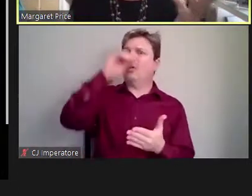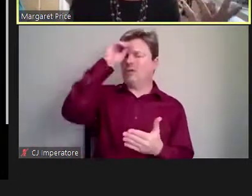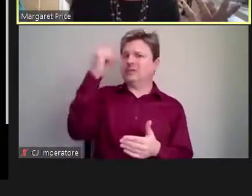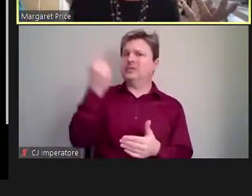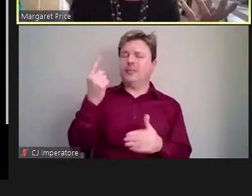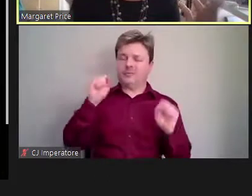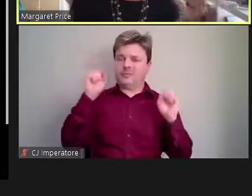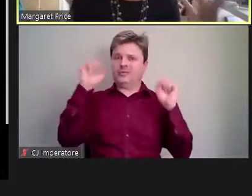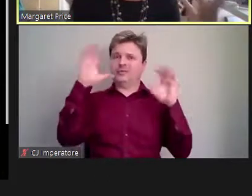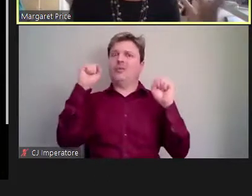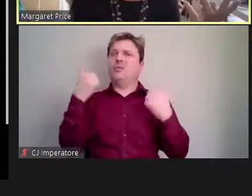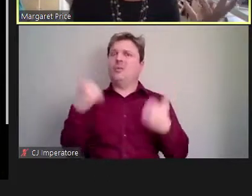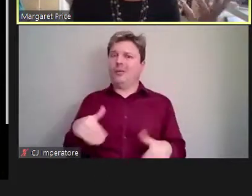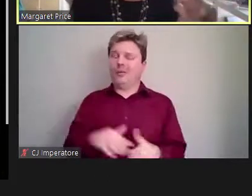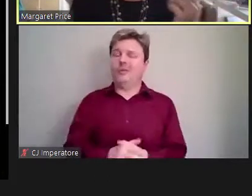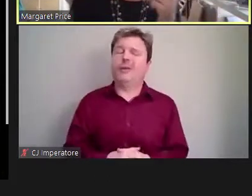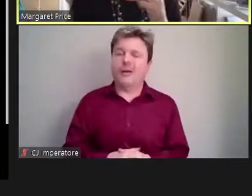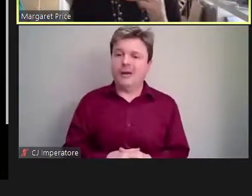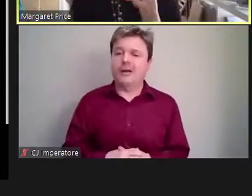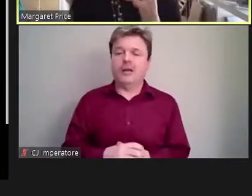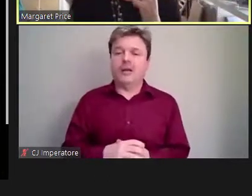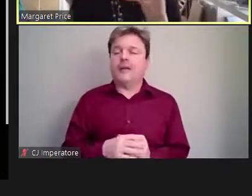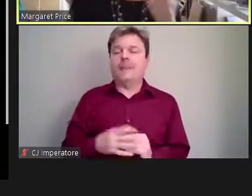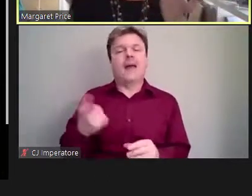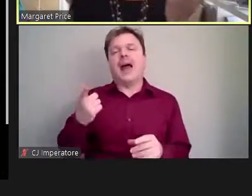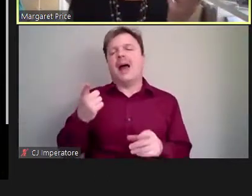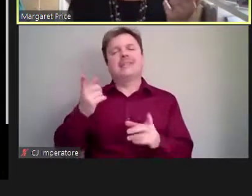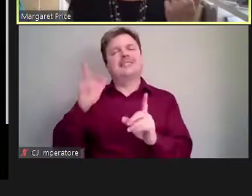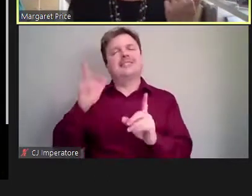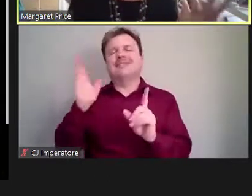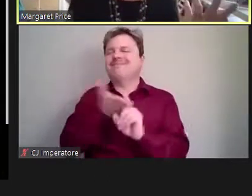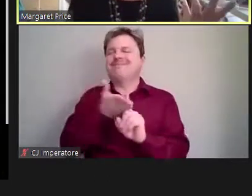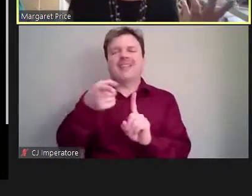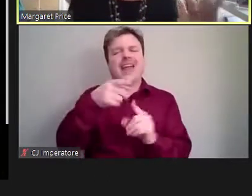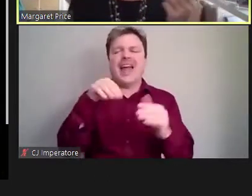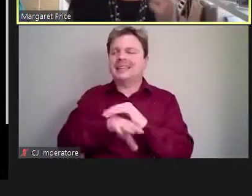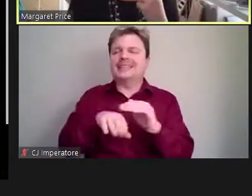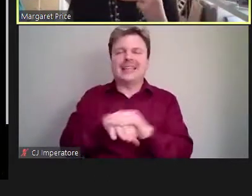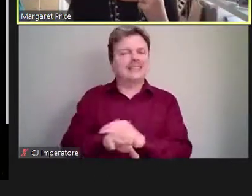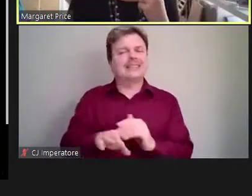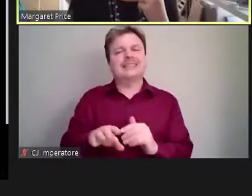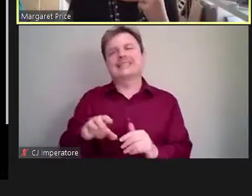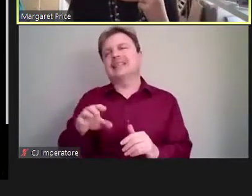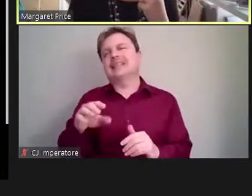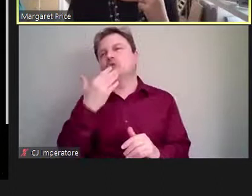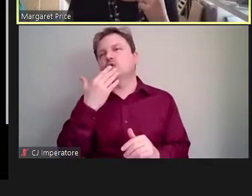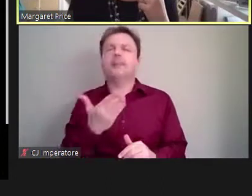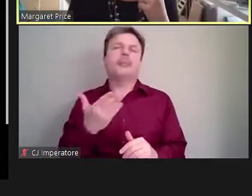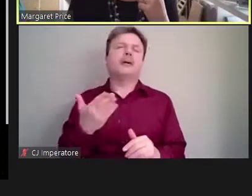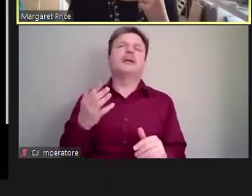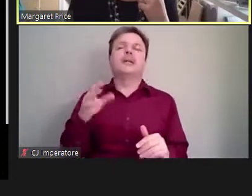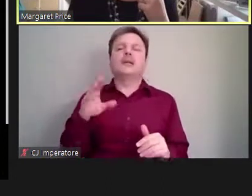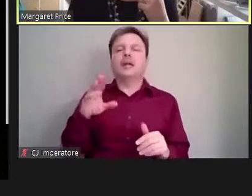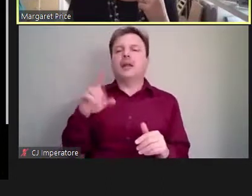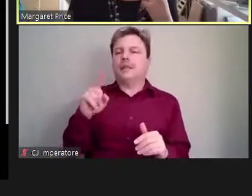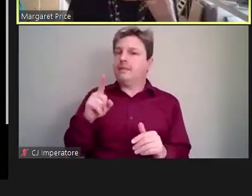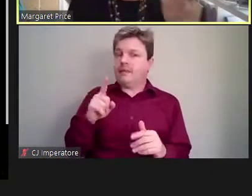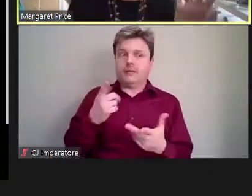be persuaded that access is a good thing, but that can also be a useful conversation to have when attempting